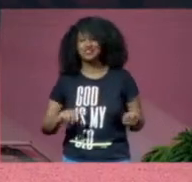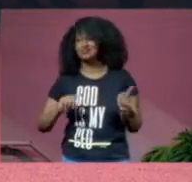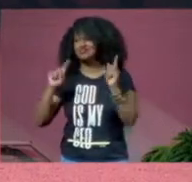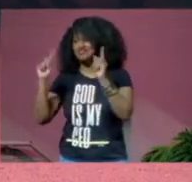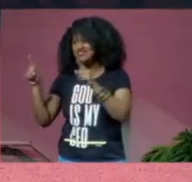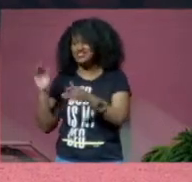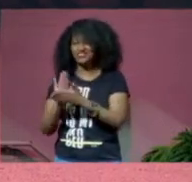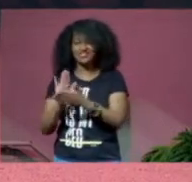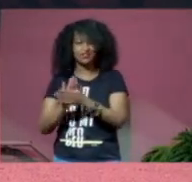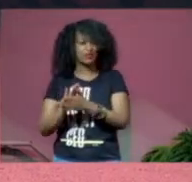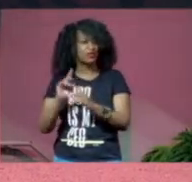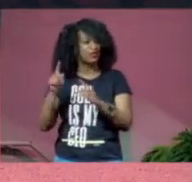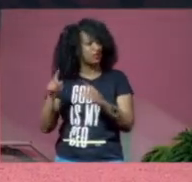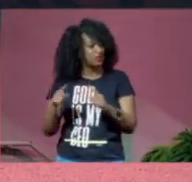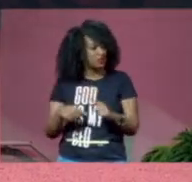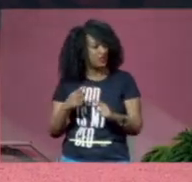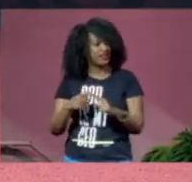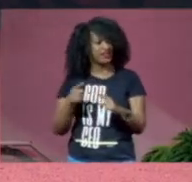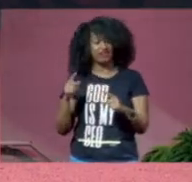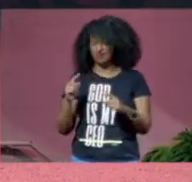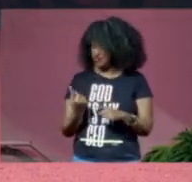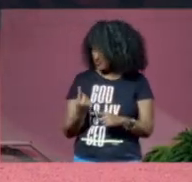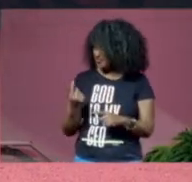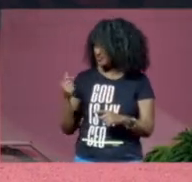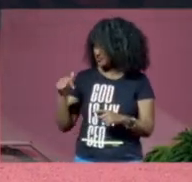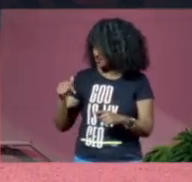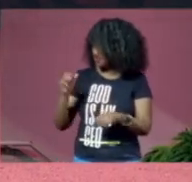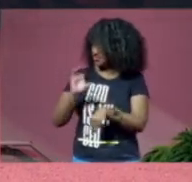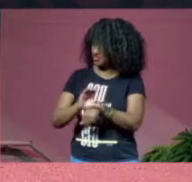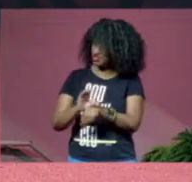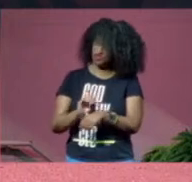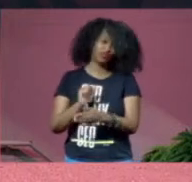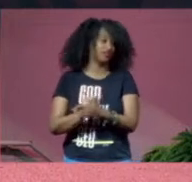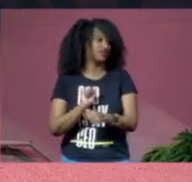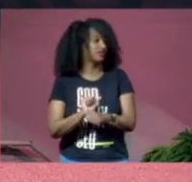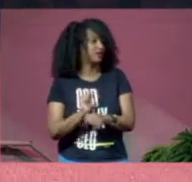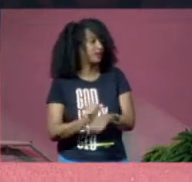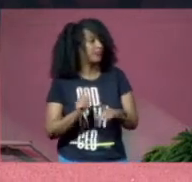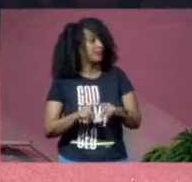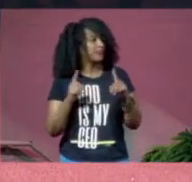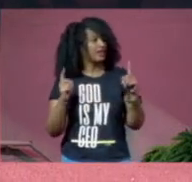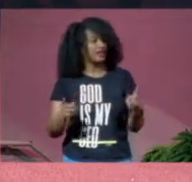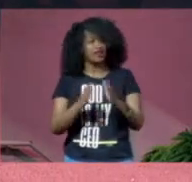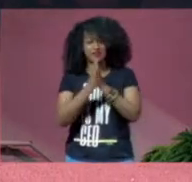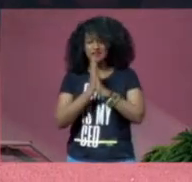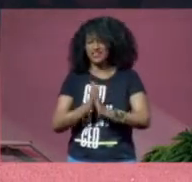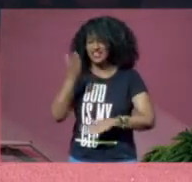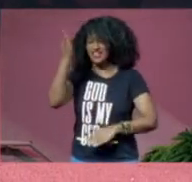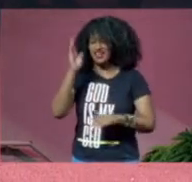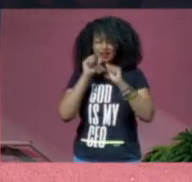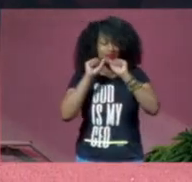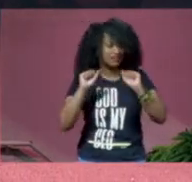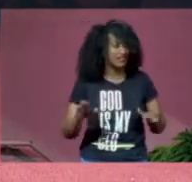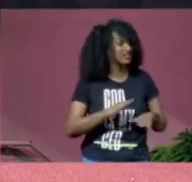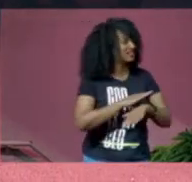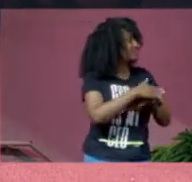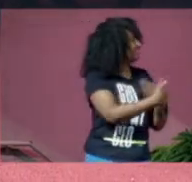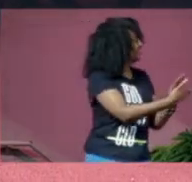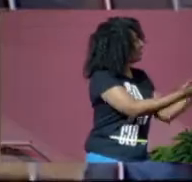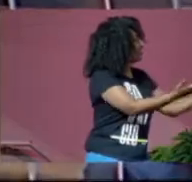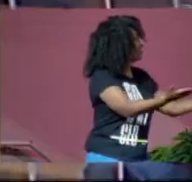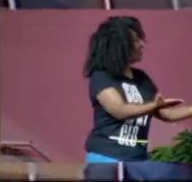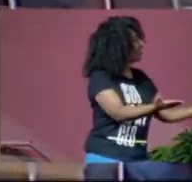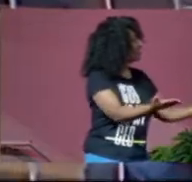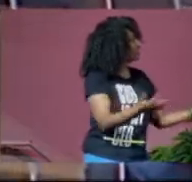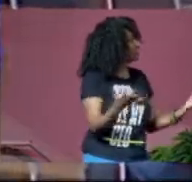for 4 years that have flown by, but I pray that God blesses each and every one of you in your going out and coming in.